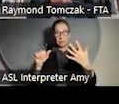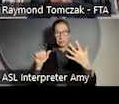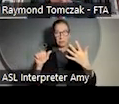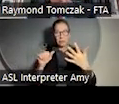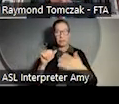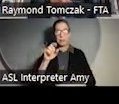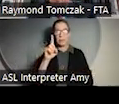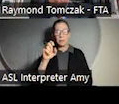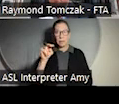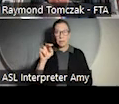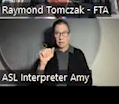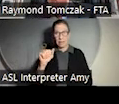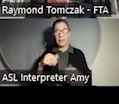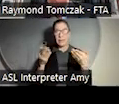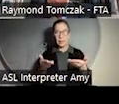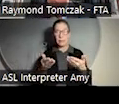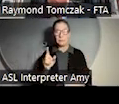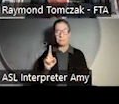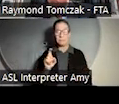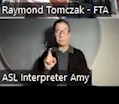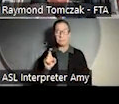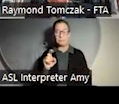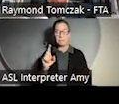Dana Anderson with us?